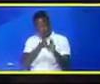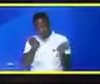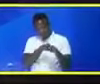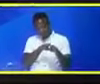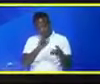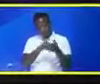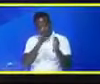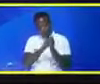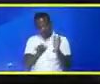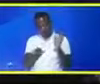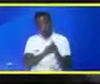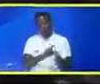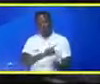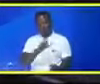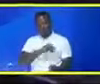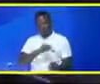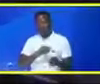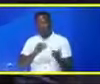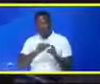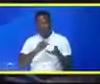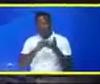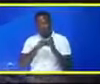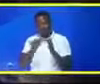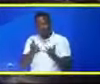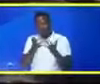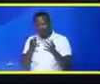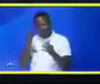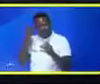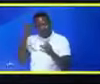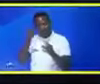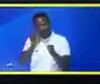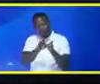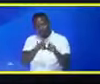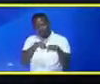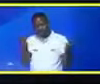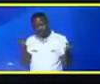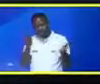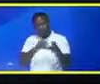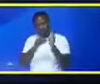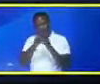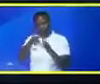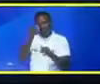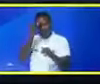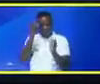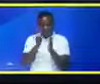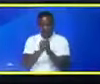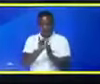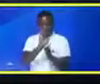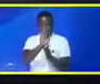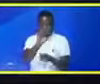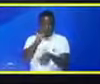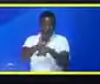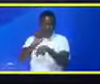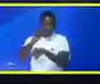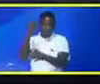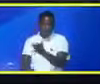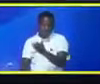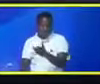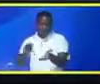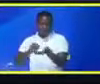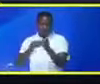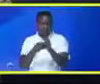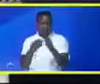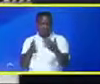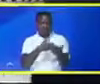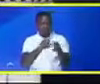So when we're dealing with the idea of open doors, it's important for you to know that your assignment is not to open